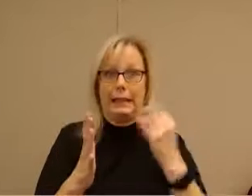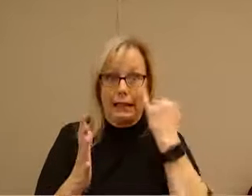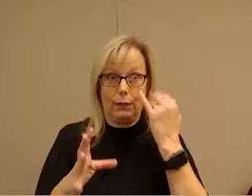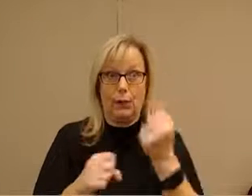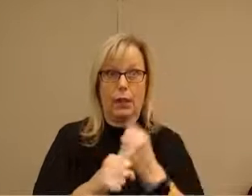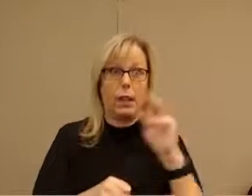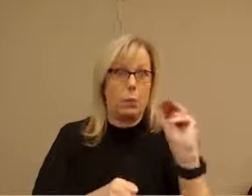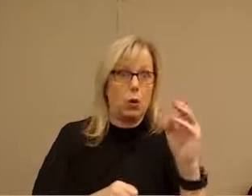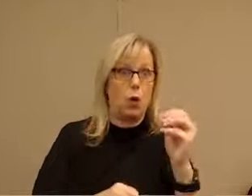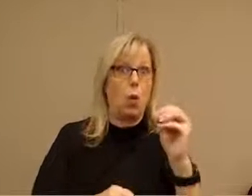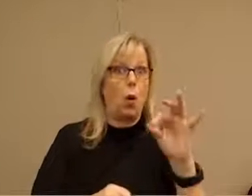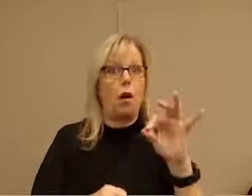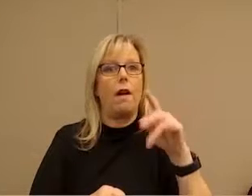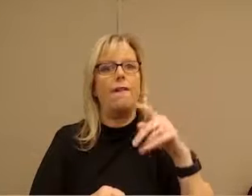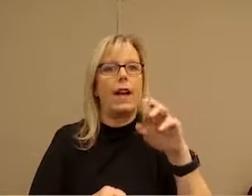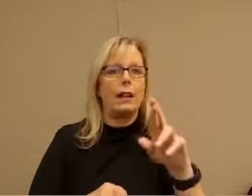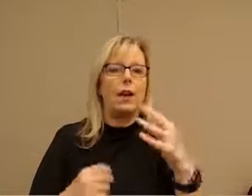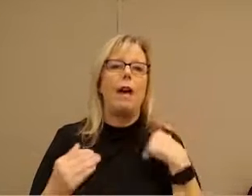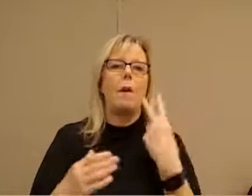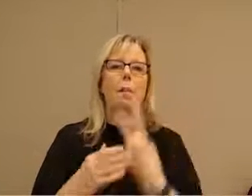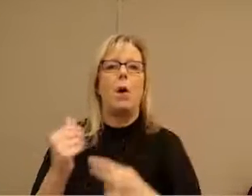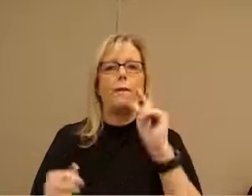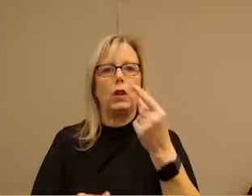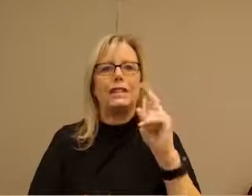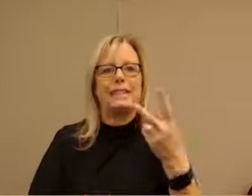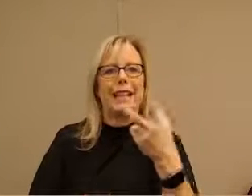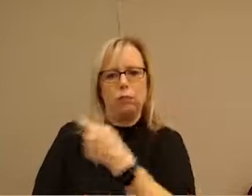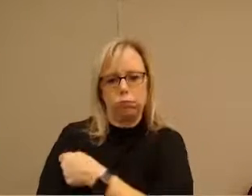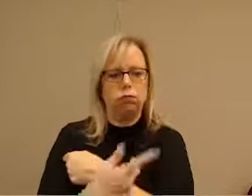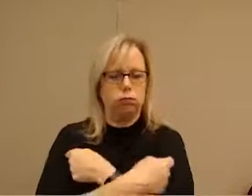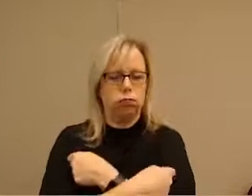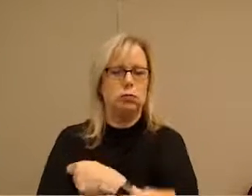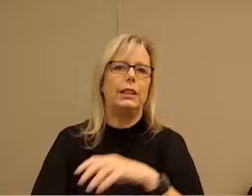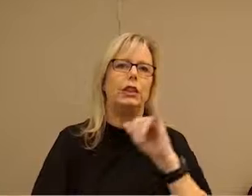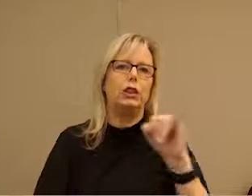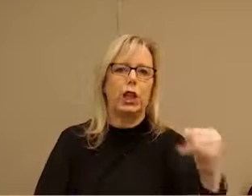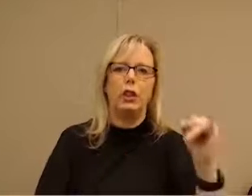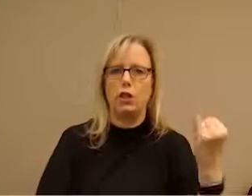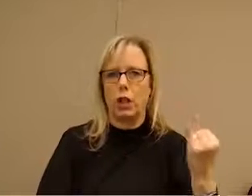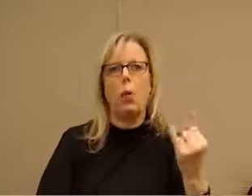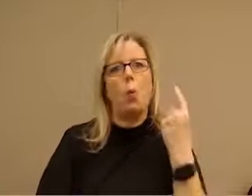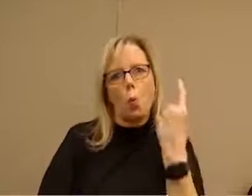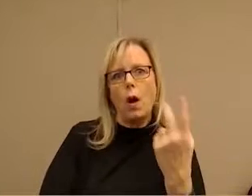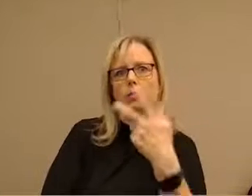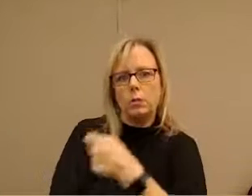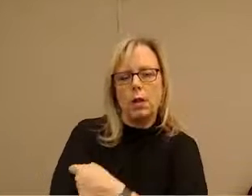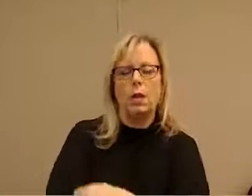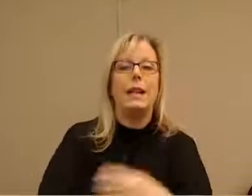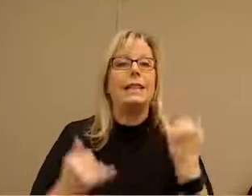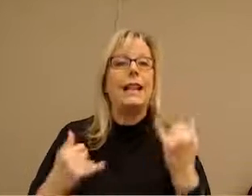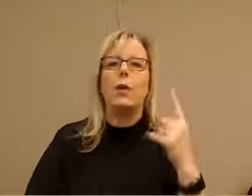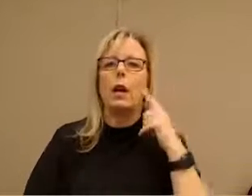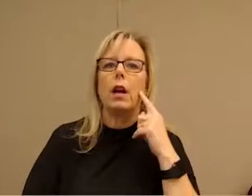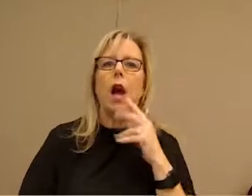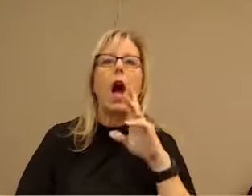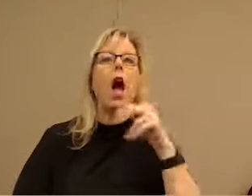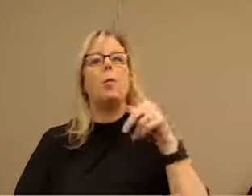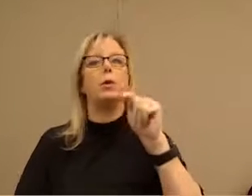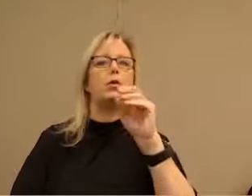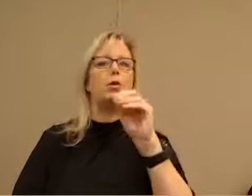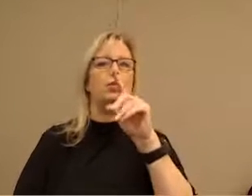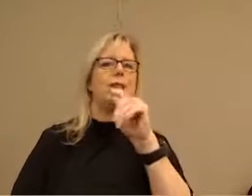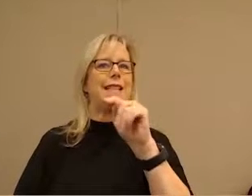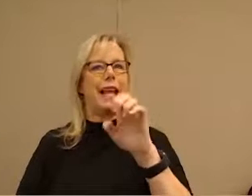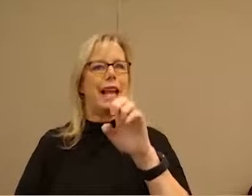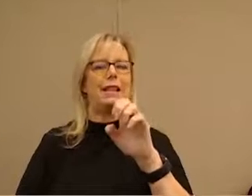getting a Moderna or a Pfizer, that you've had both the first and second dose. J&J is 1 dose. But now you hear about being up to date. If